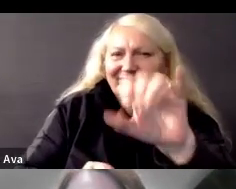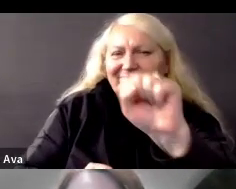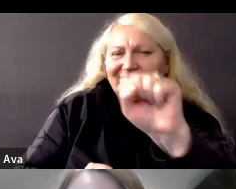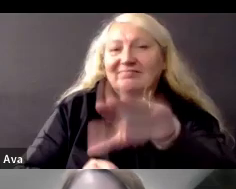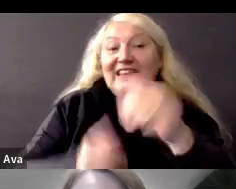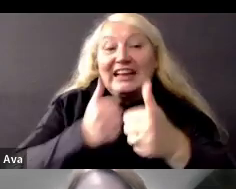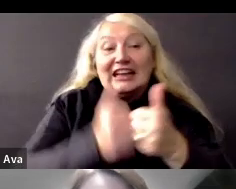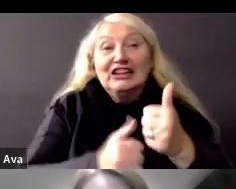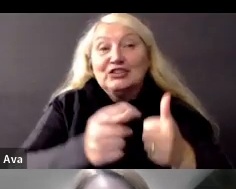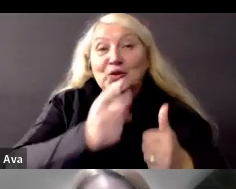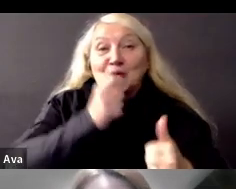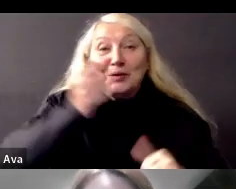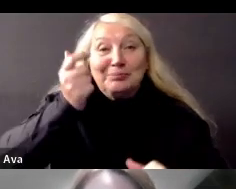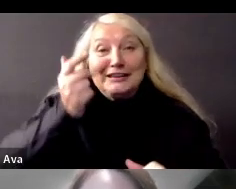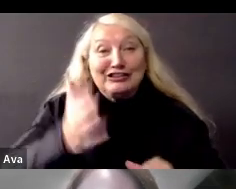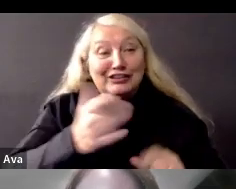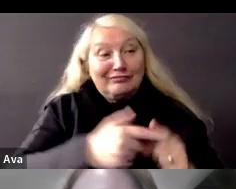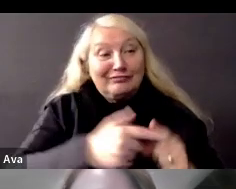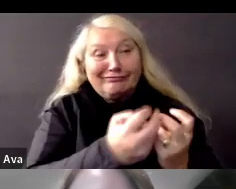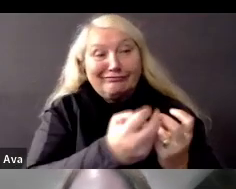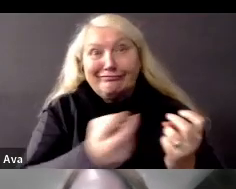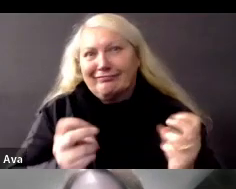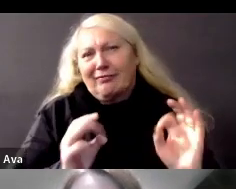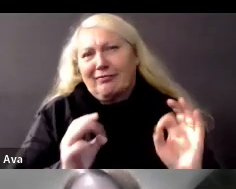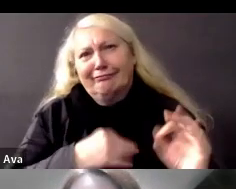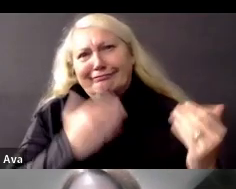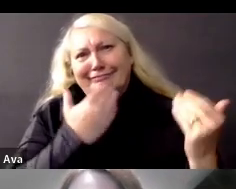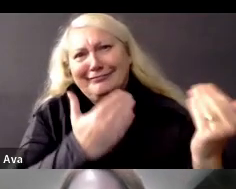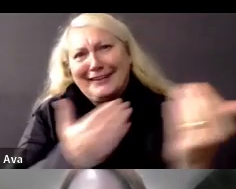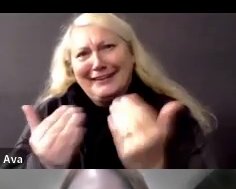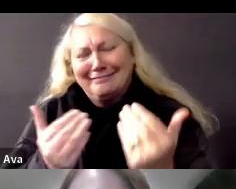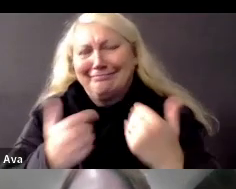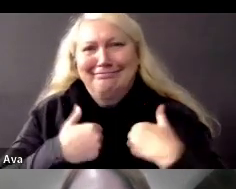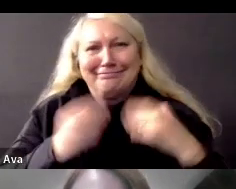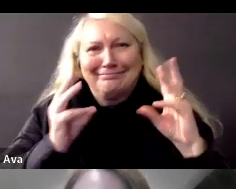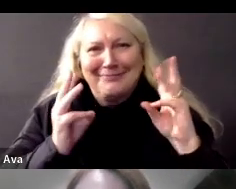wow, what a great, from my perspective,